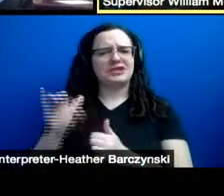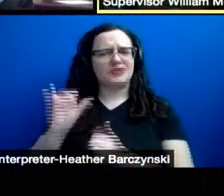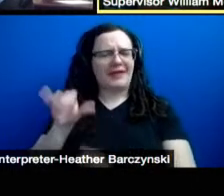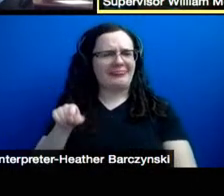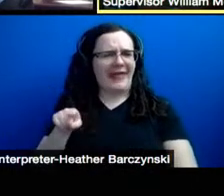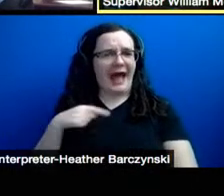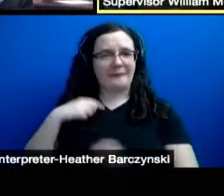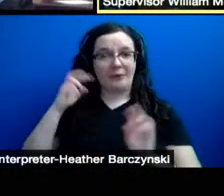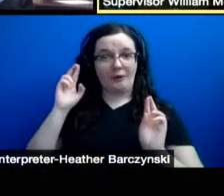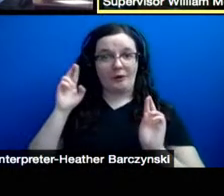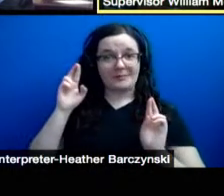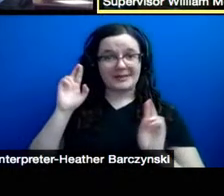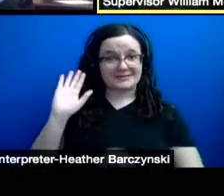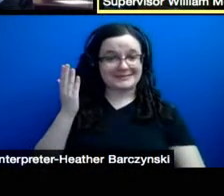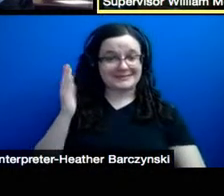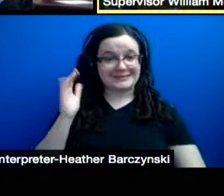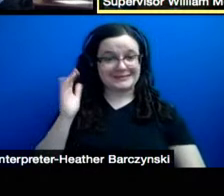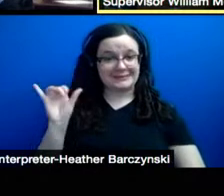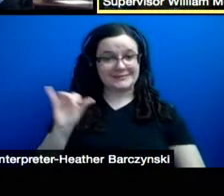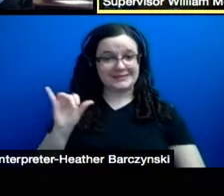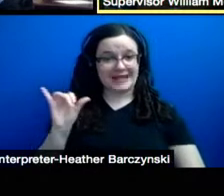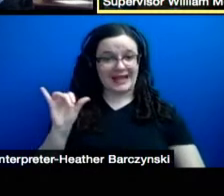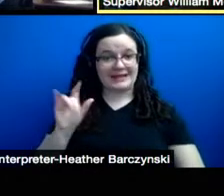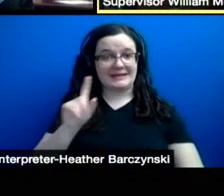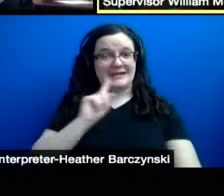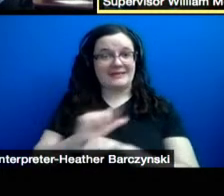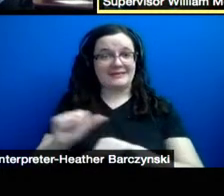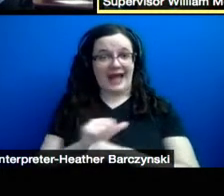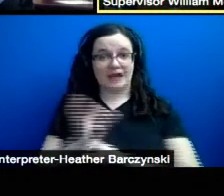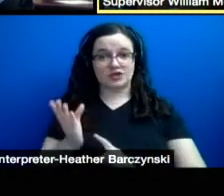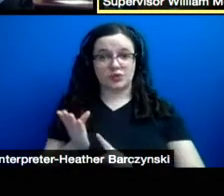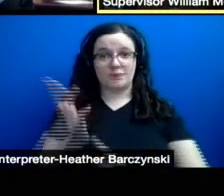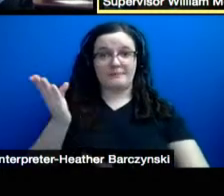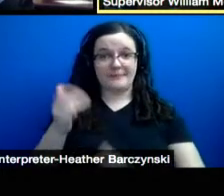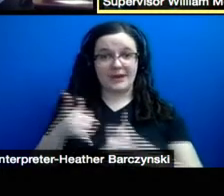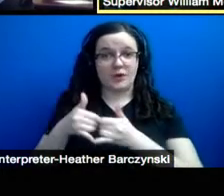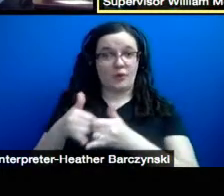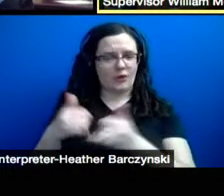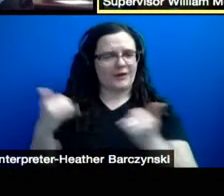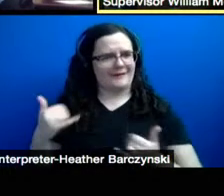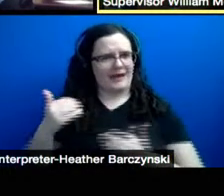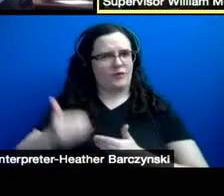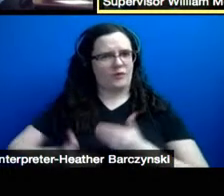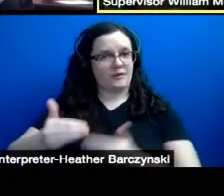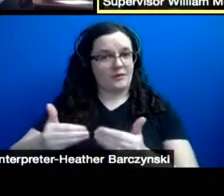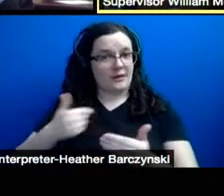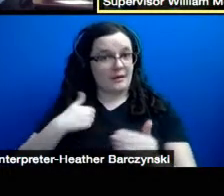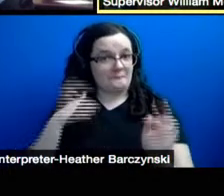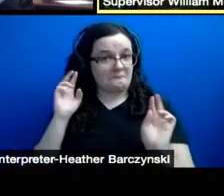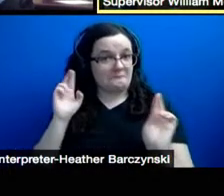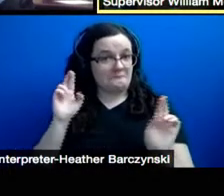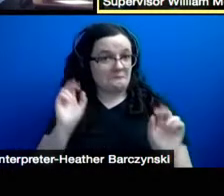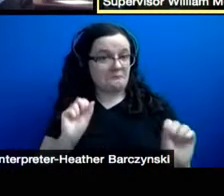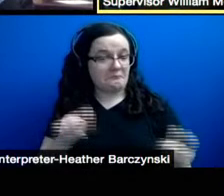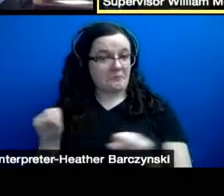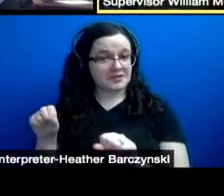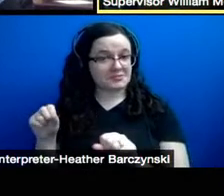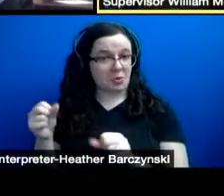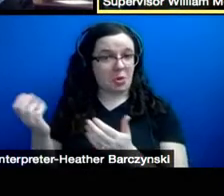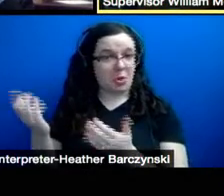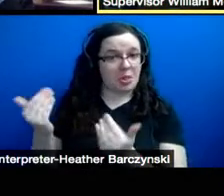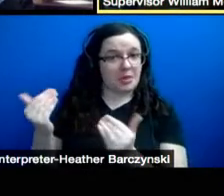sounds like the actual bid award is working through the process, it might be possible to get some more